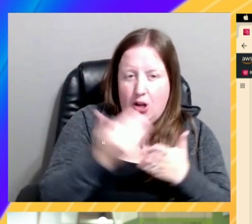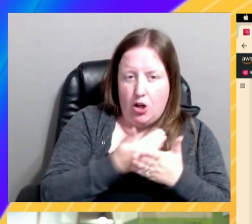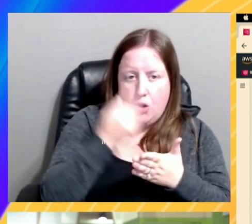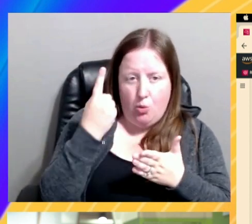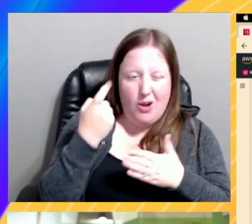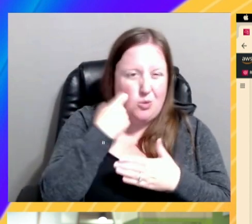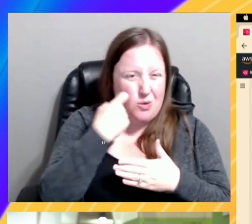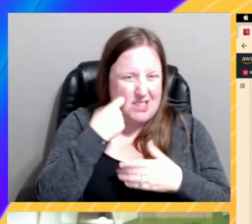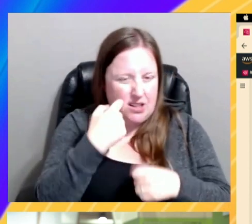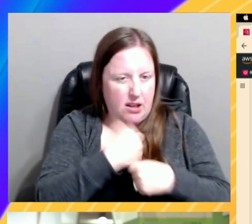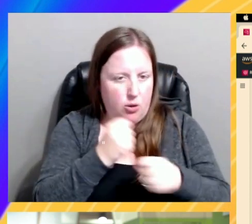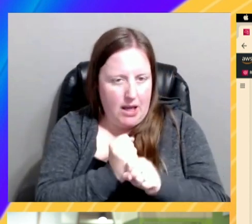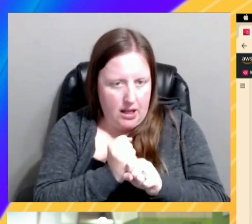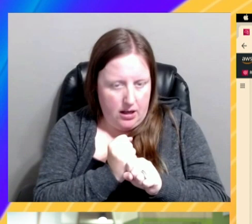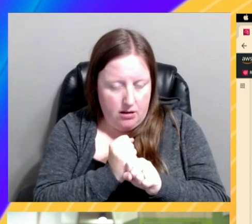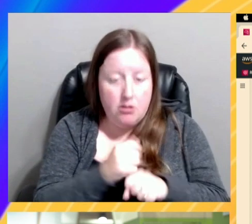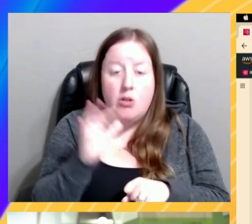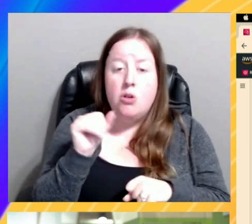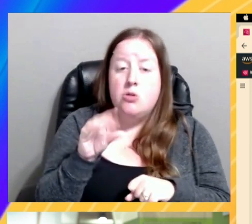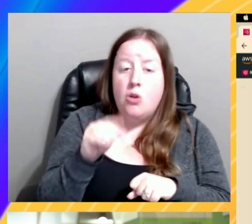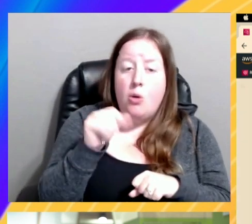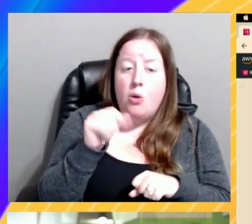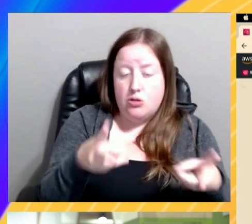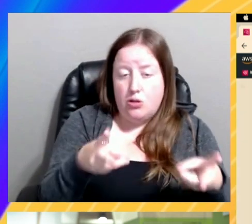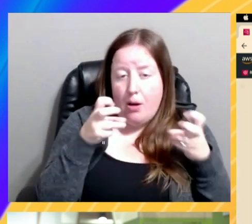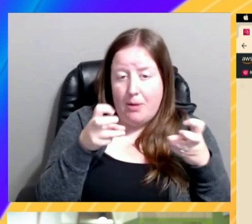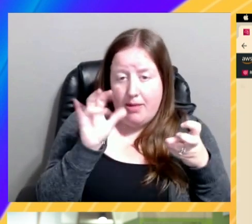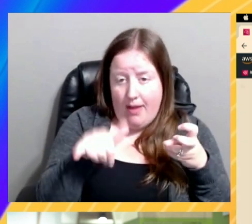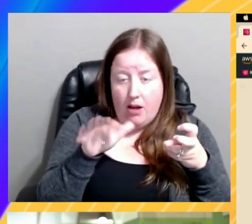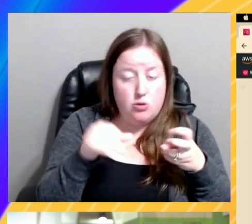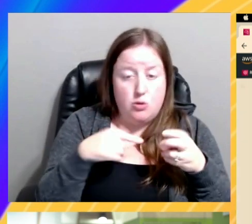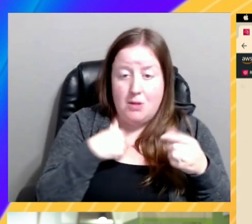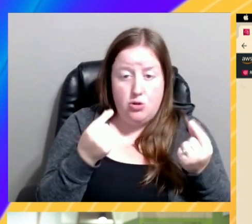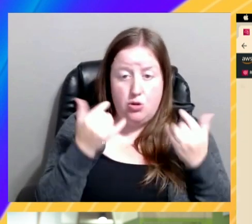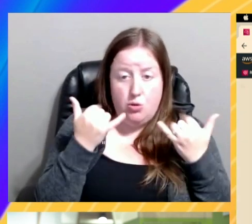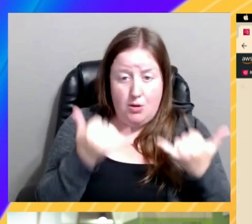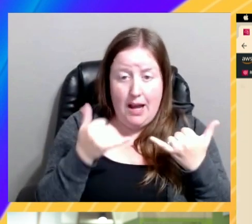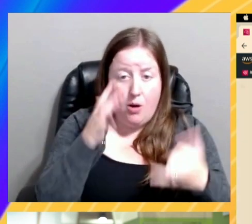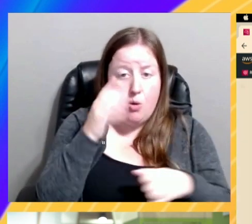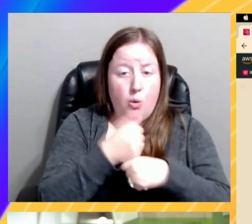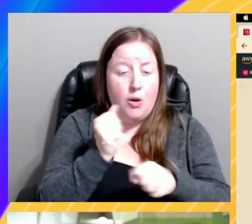Yeah, so I've basically copied that. So what I want to do now is I want to create a dashboard from